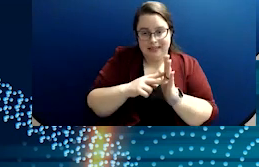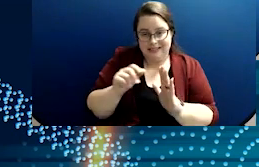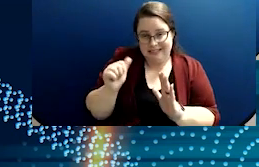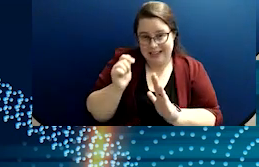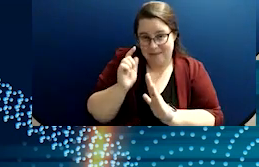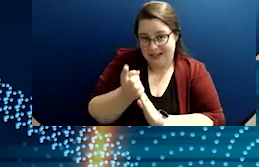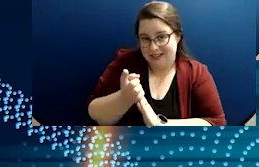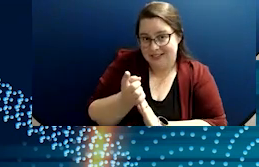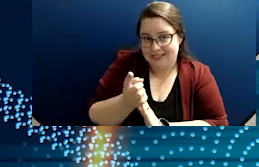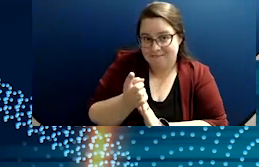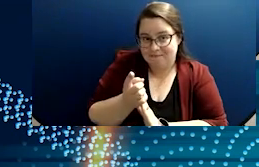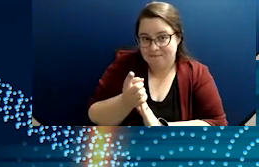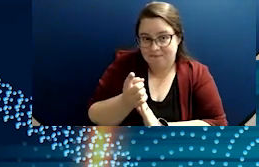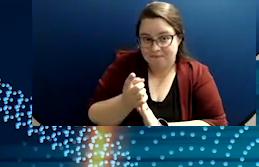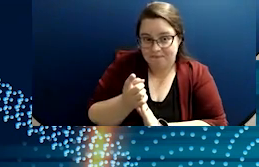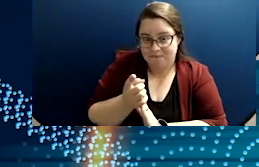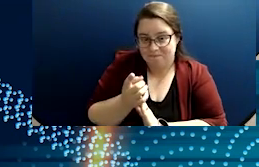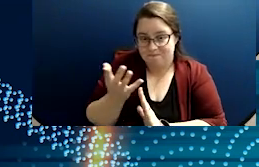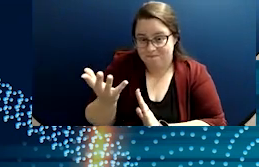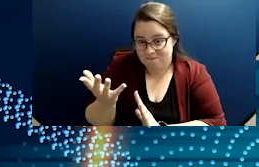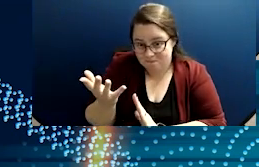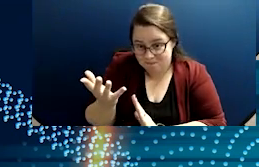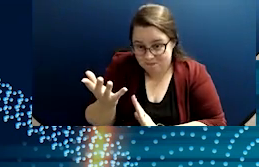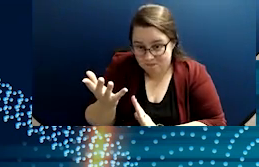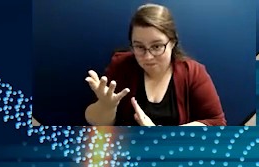minutes. Yeah.